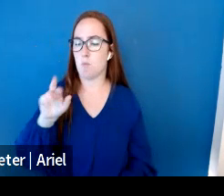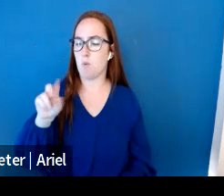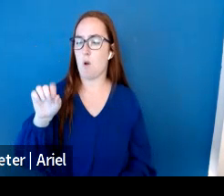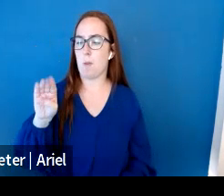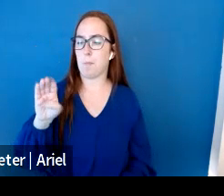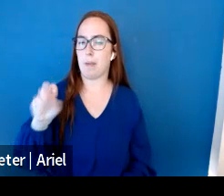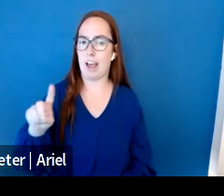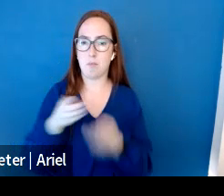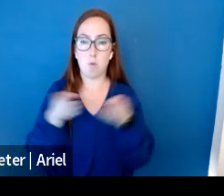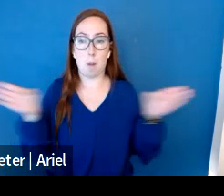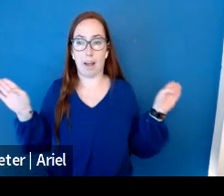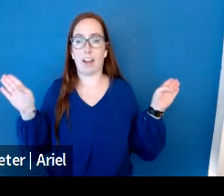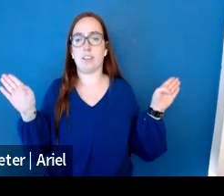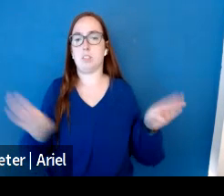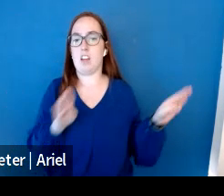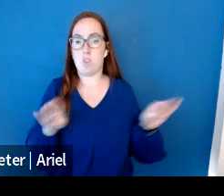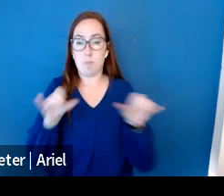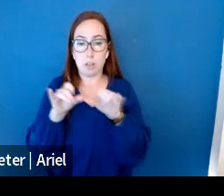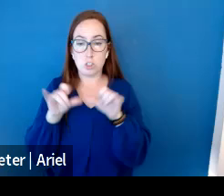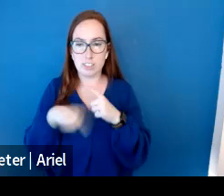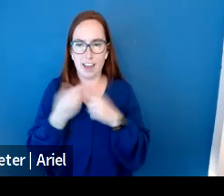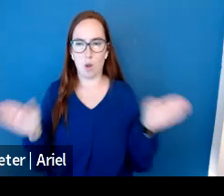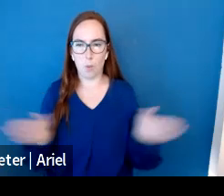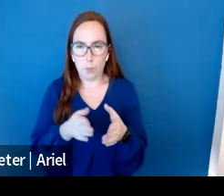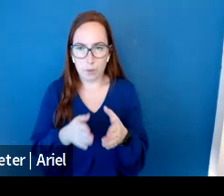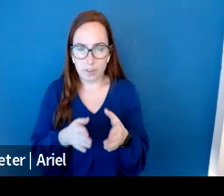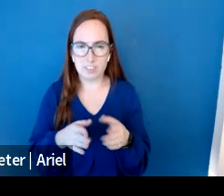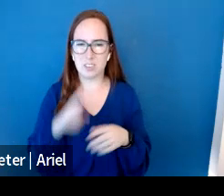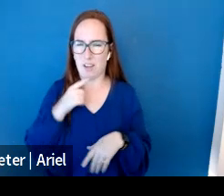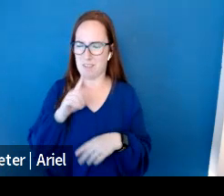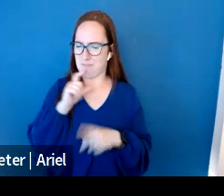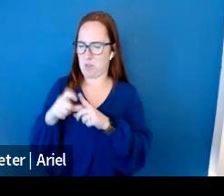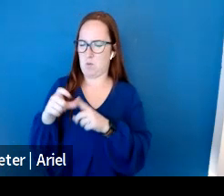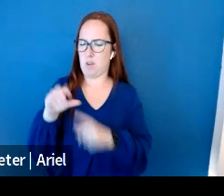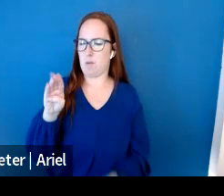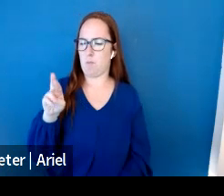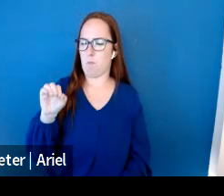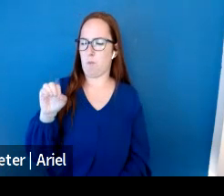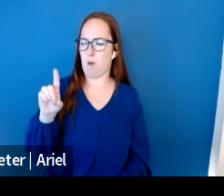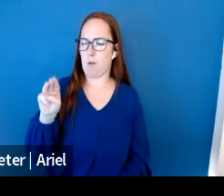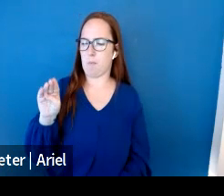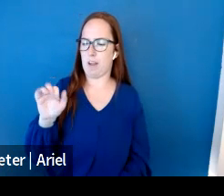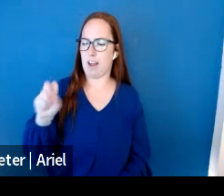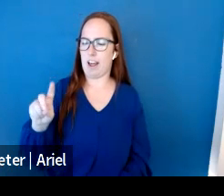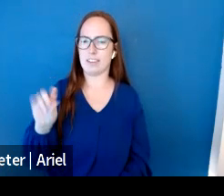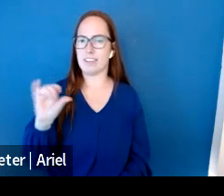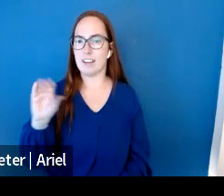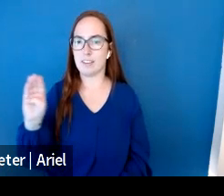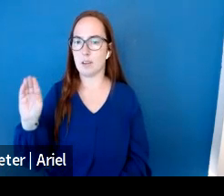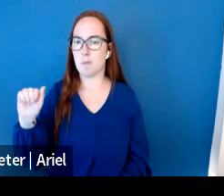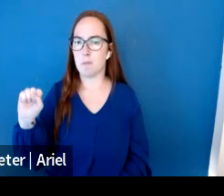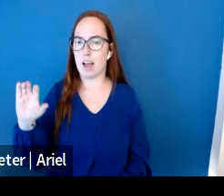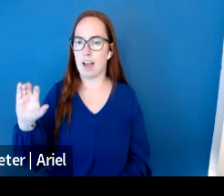narrowband behavioral measures. So when I talk about broadband, I'm referring to something like the BASC-3. That